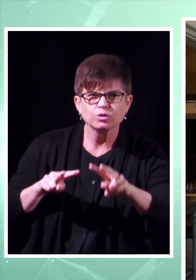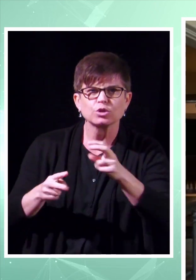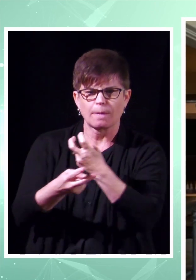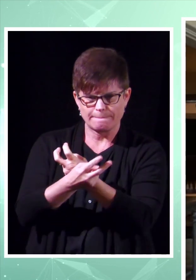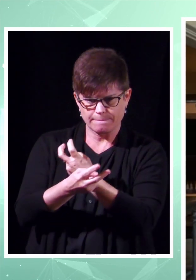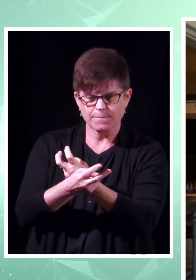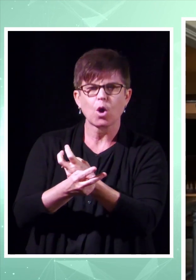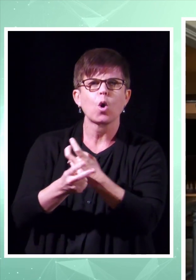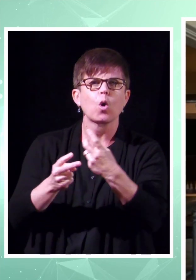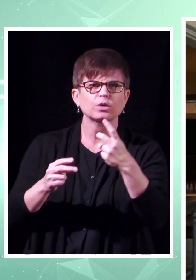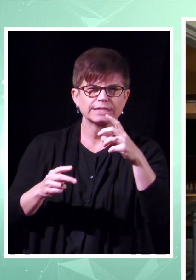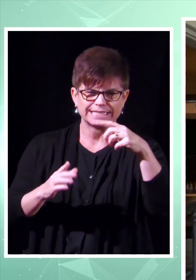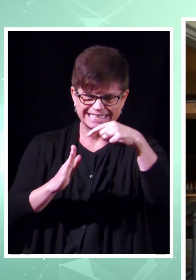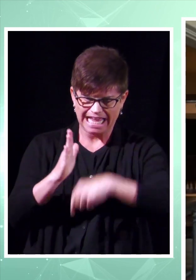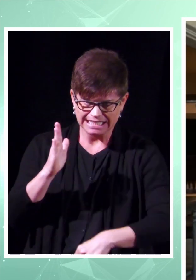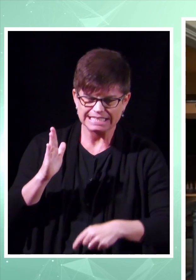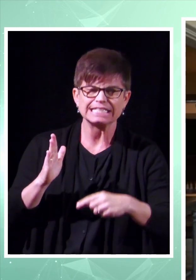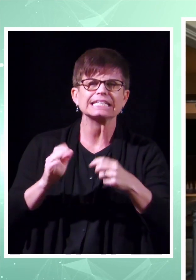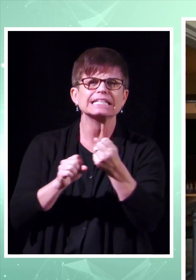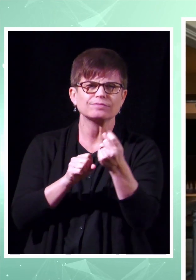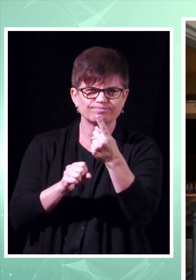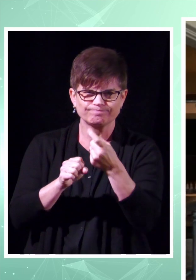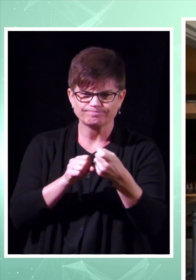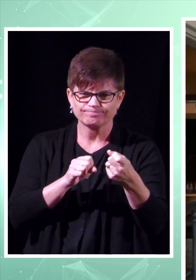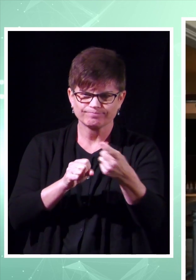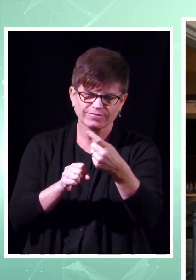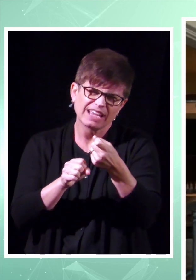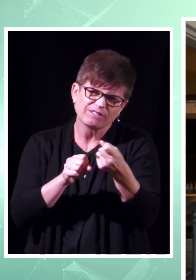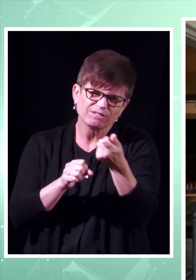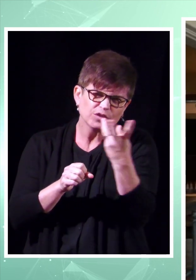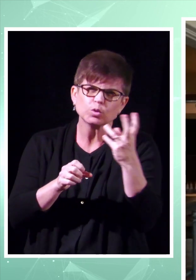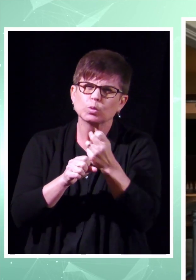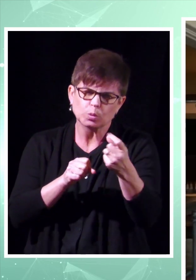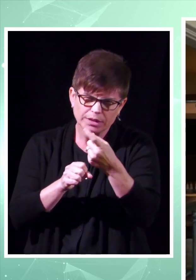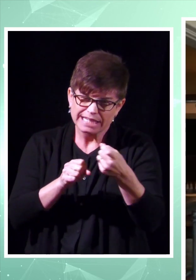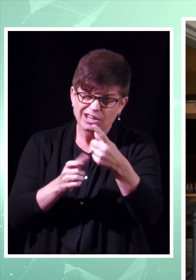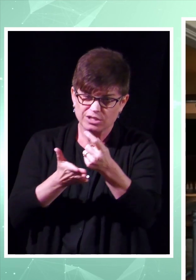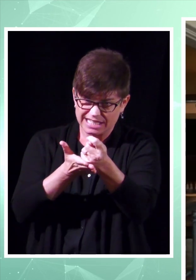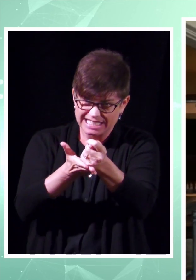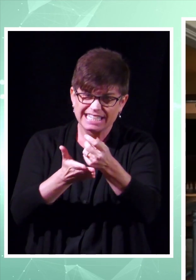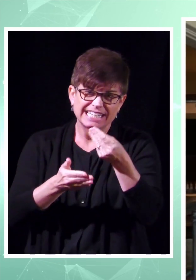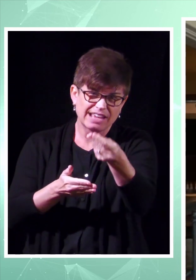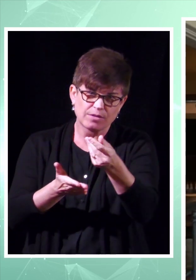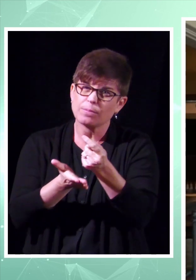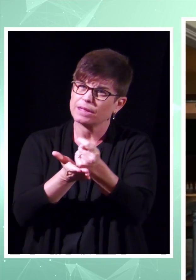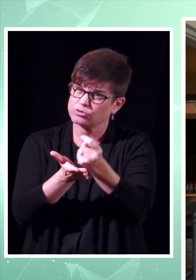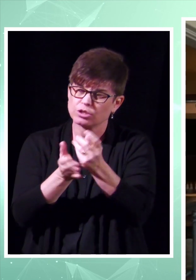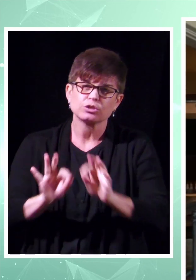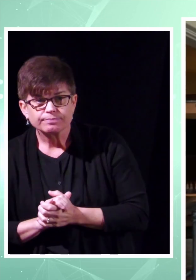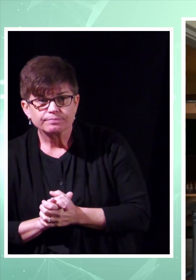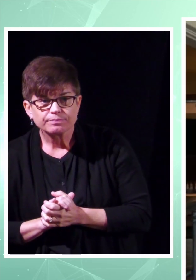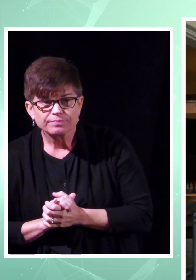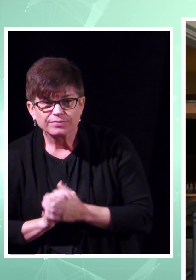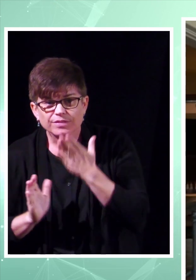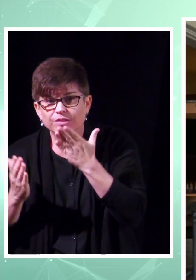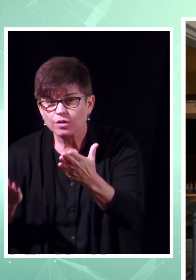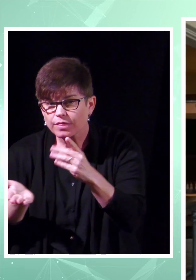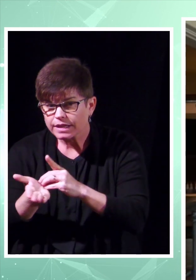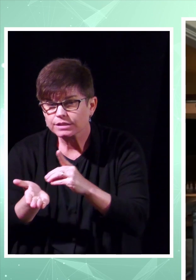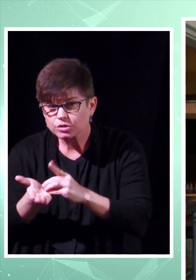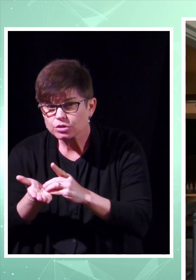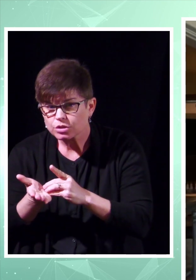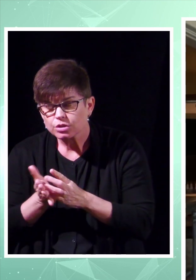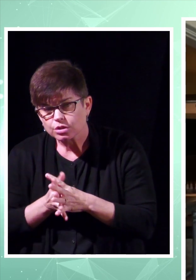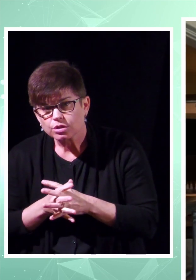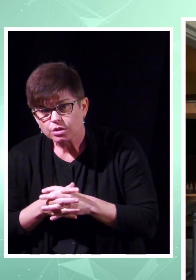densities every couple of years and treating accordingly when necessary. That's a really important question, Stuart. Thank you. Thank you, Doctor.